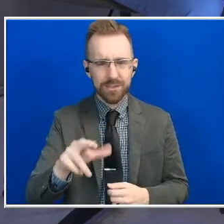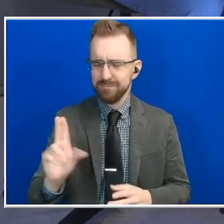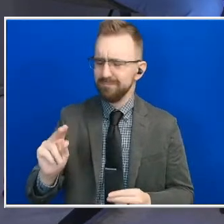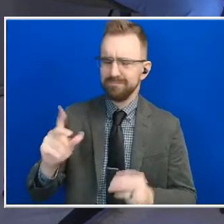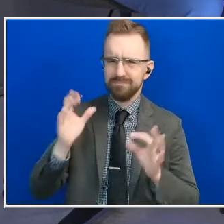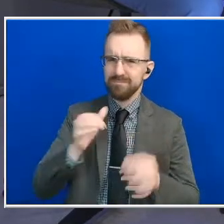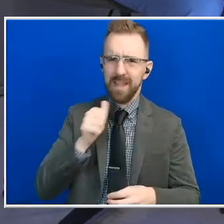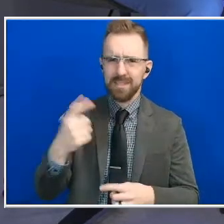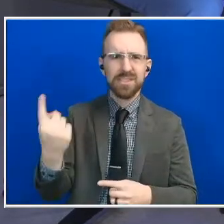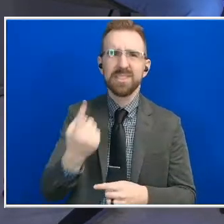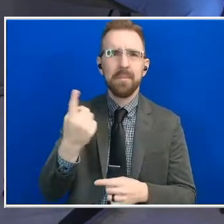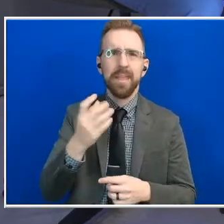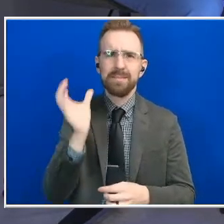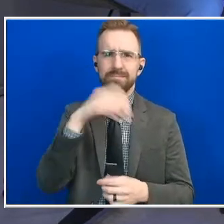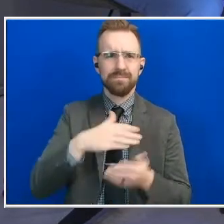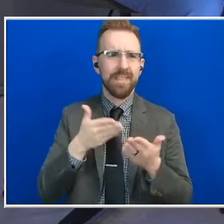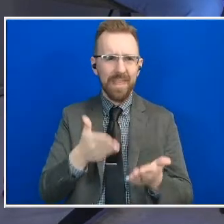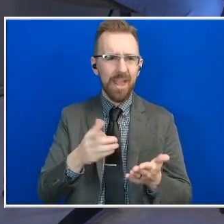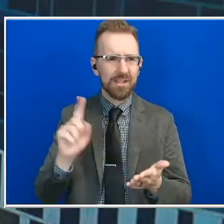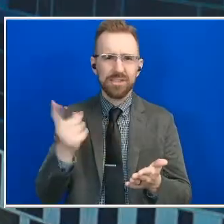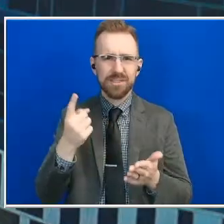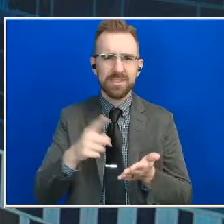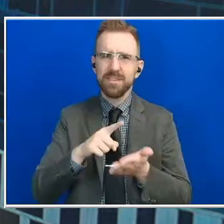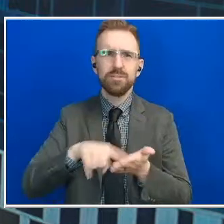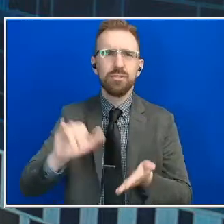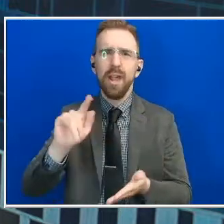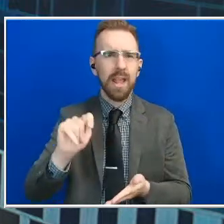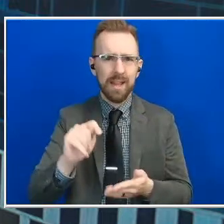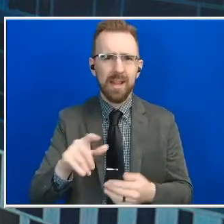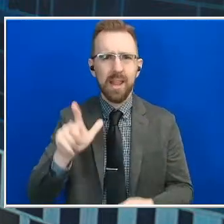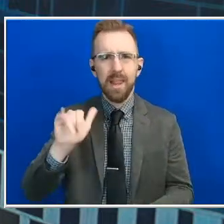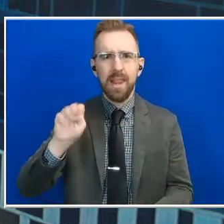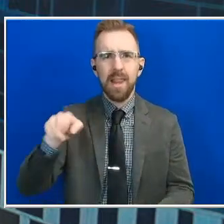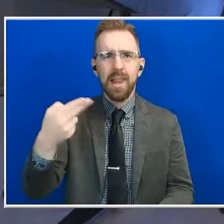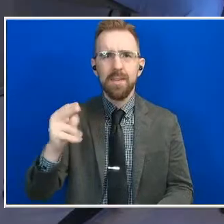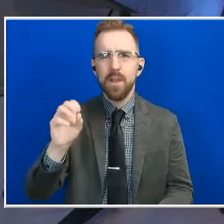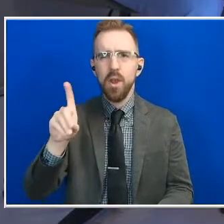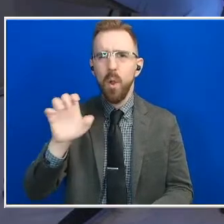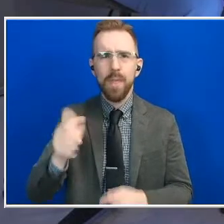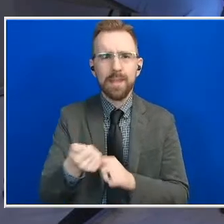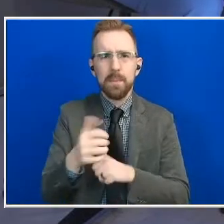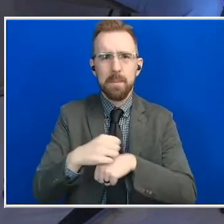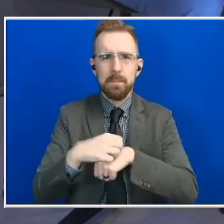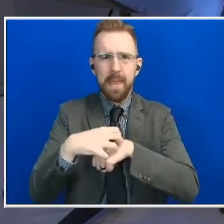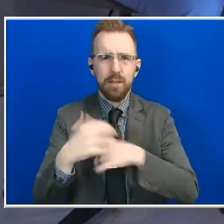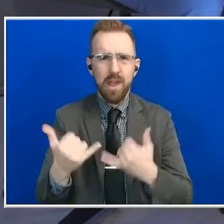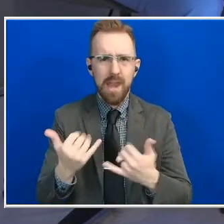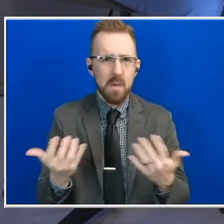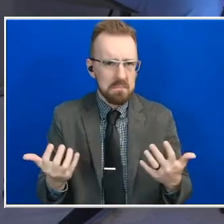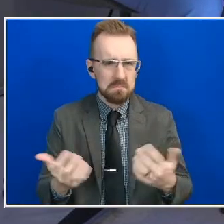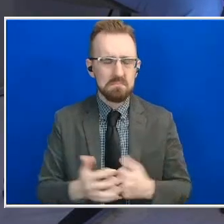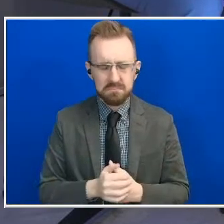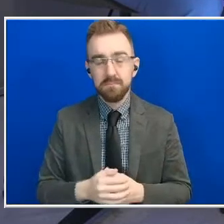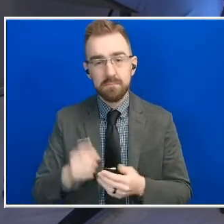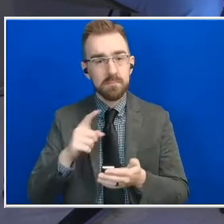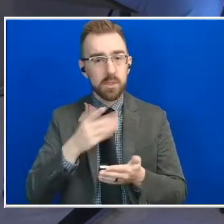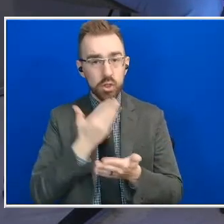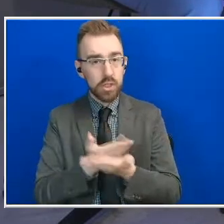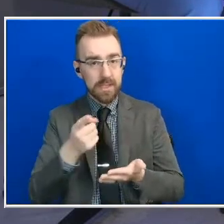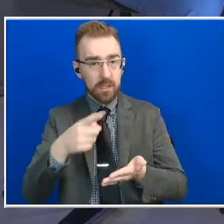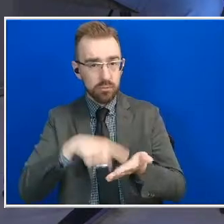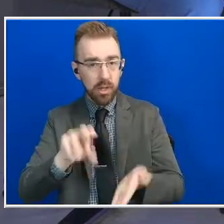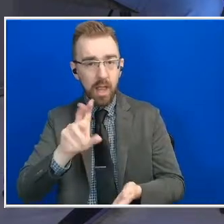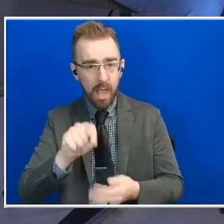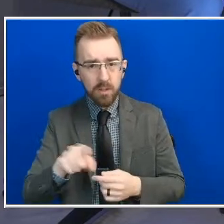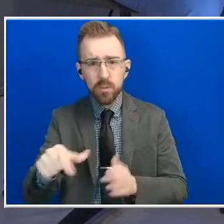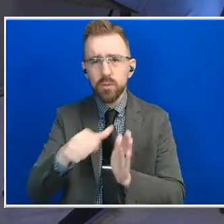that's it's just a lymph node that's a little bigger right now. Be smart, get in and get it checked out. Good thing you did. So is surgery the